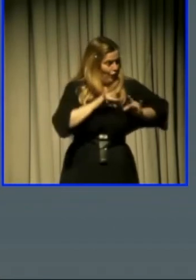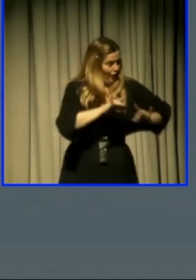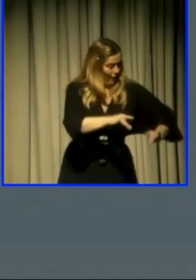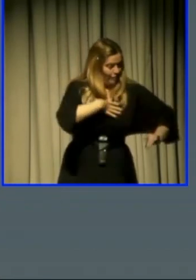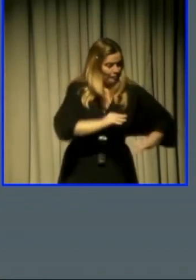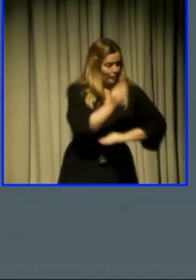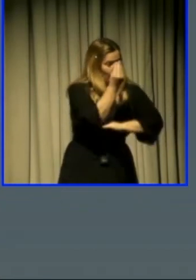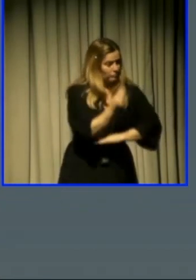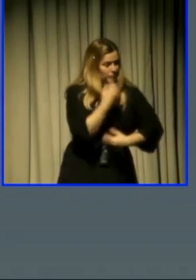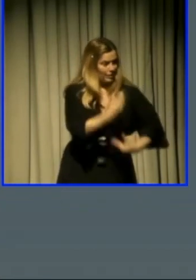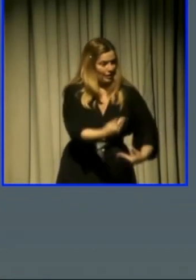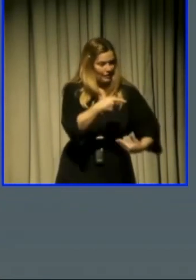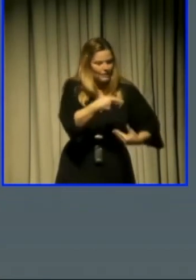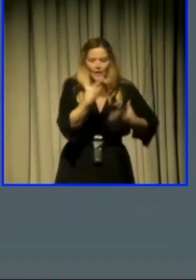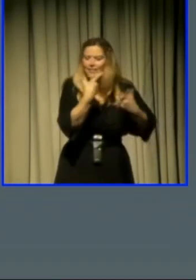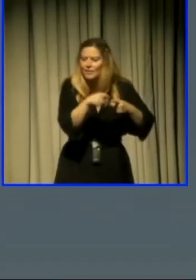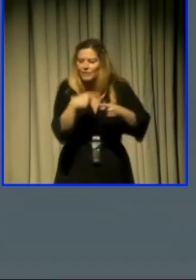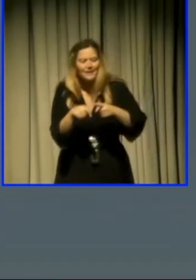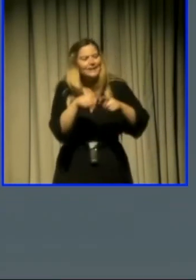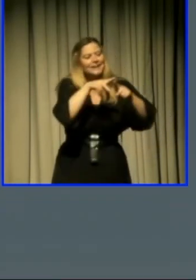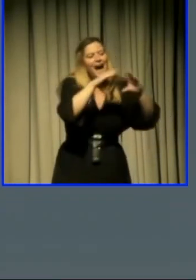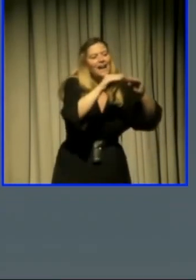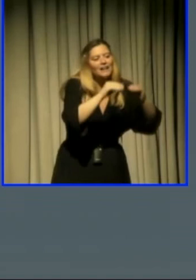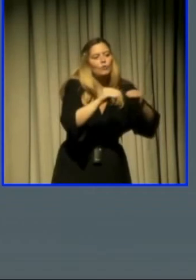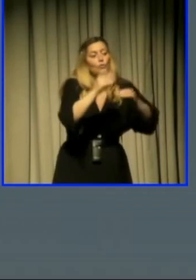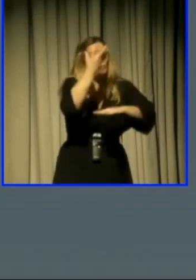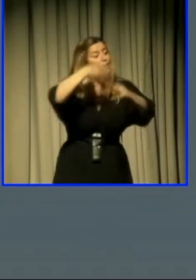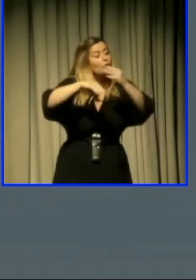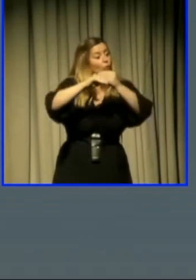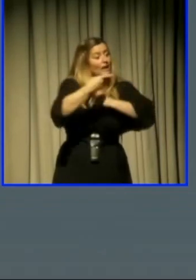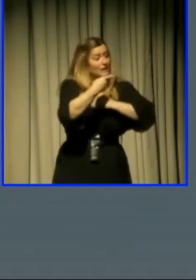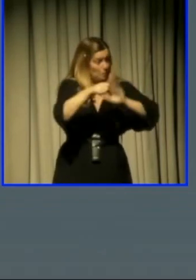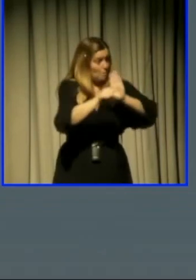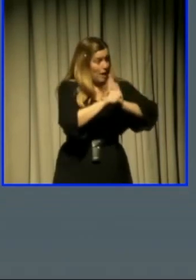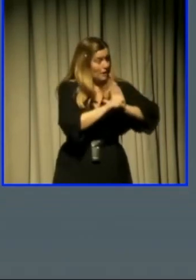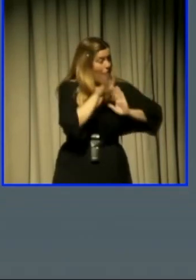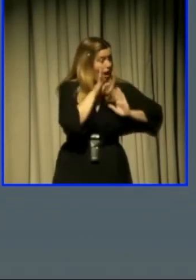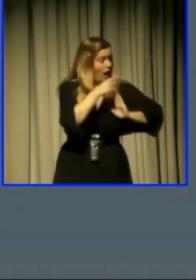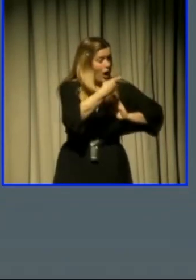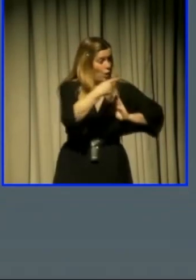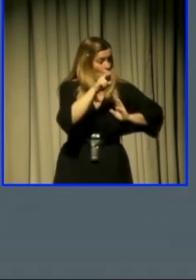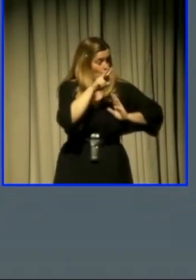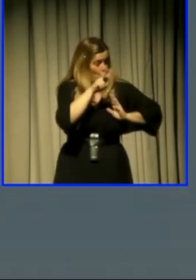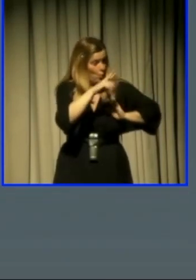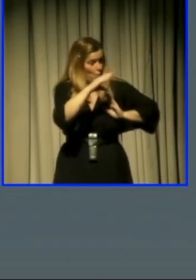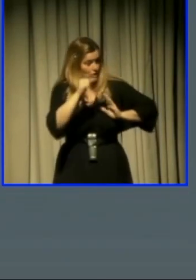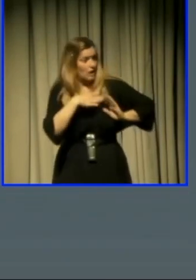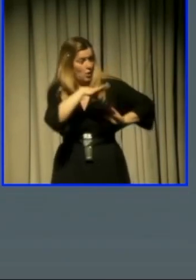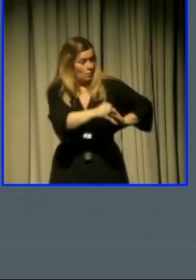from Gucci. So as you can see, the virtual store experience is becoming more and